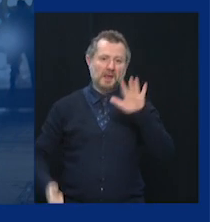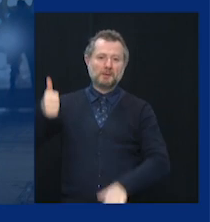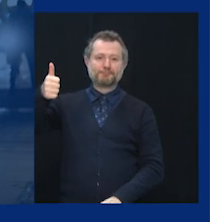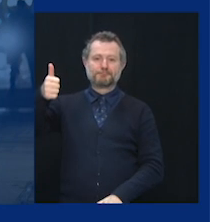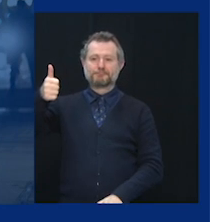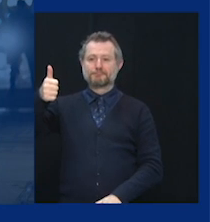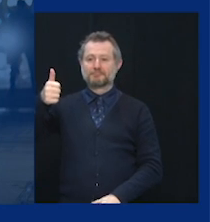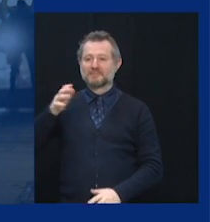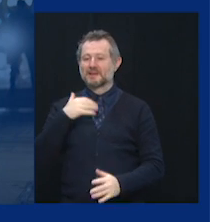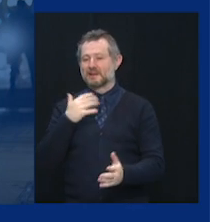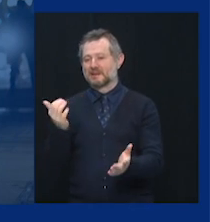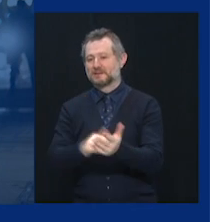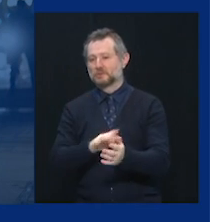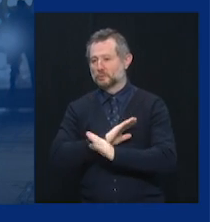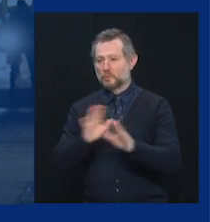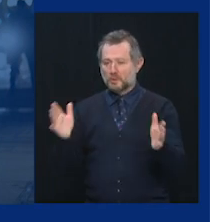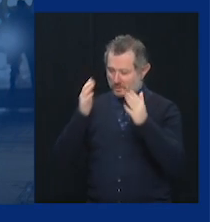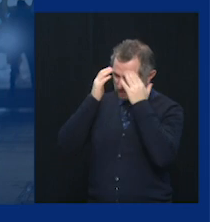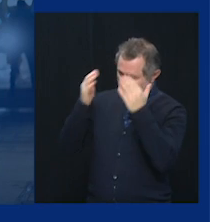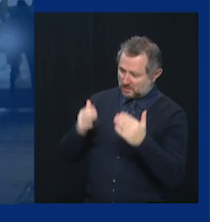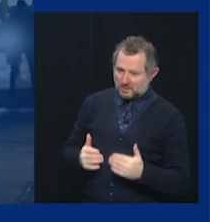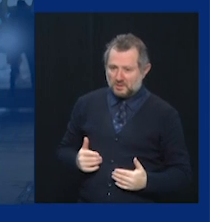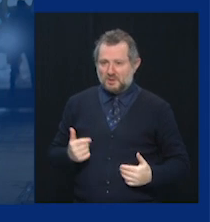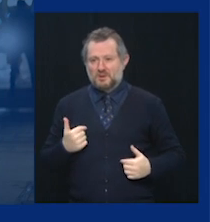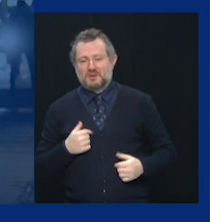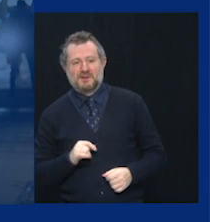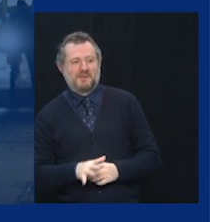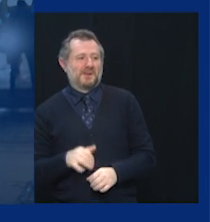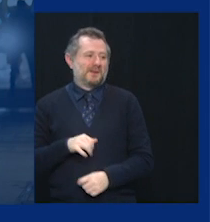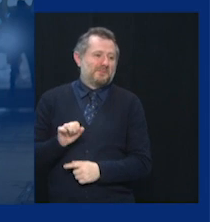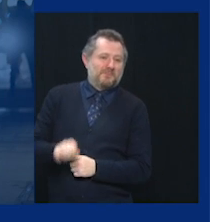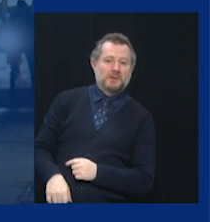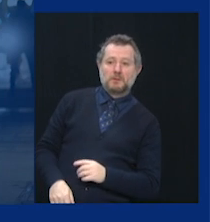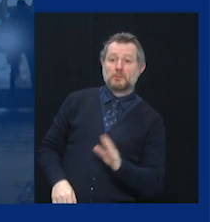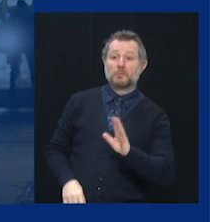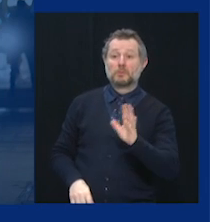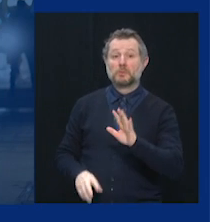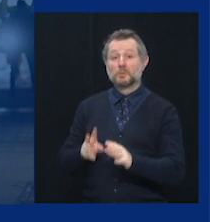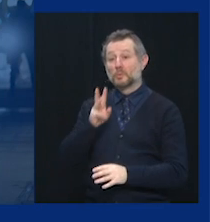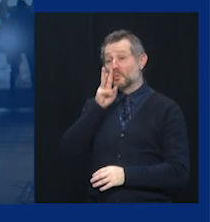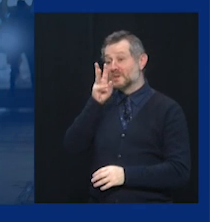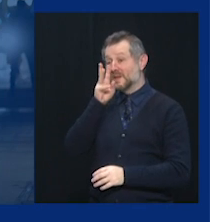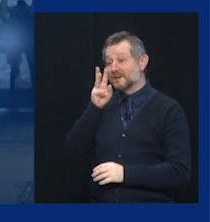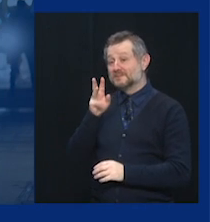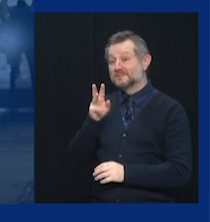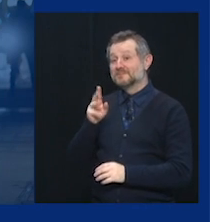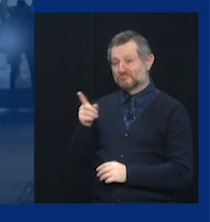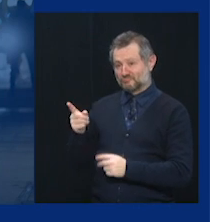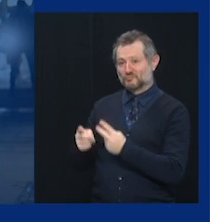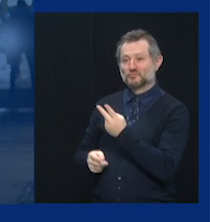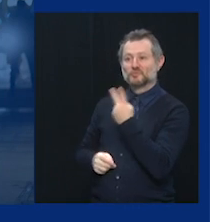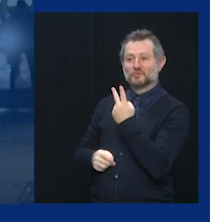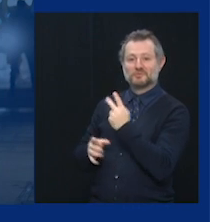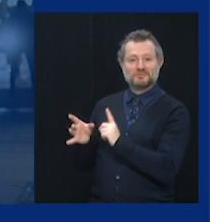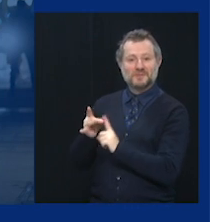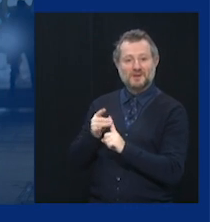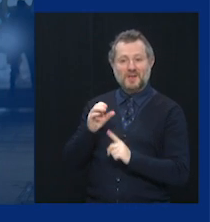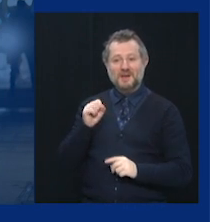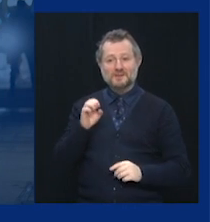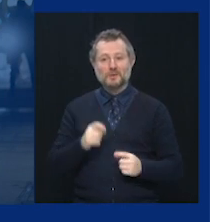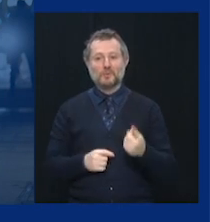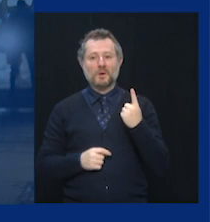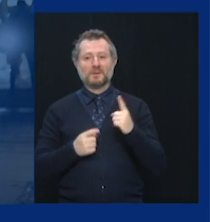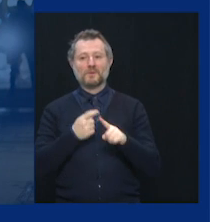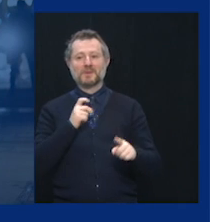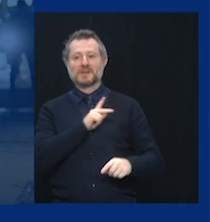get cocky with COVID. 2 cases in Westchester, 1 in Kings County. I'm a born and bred